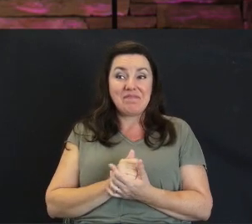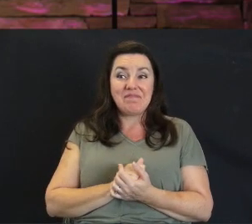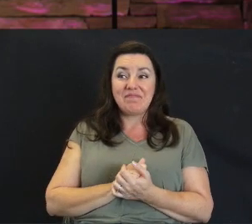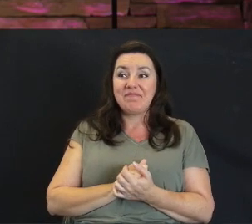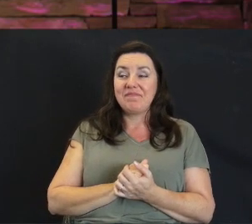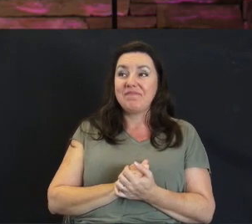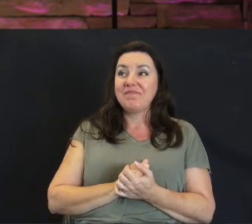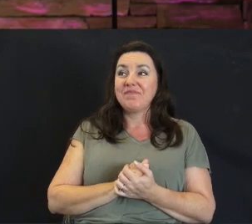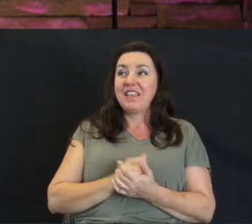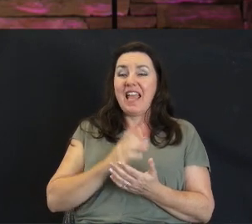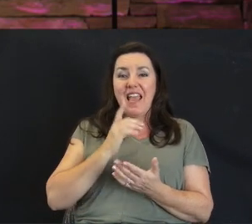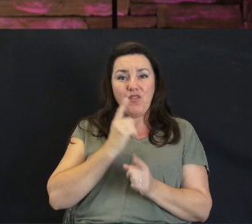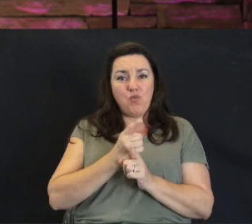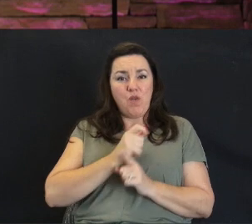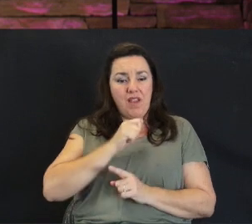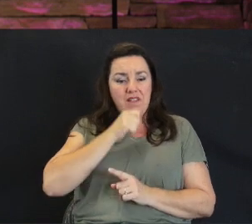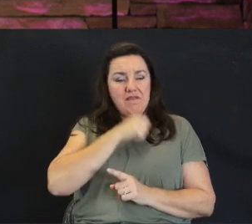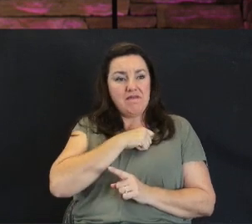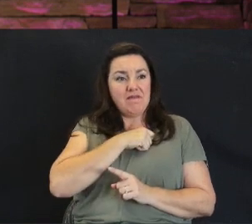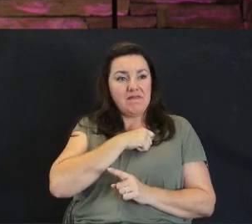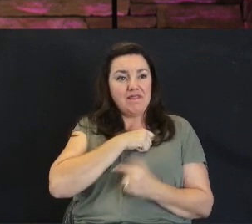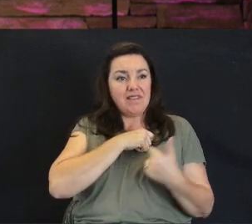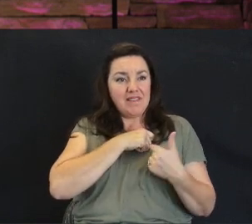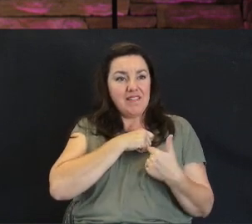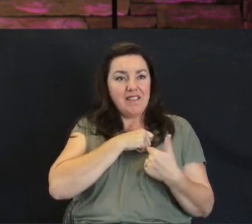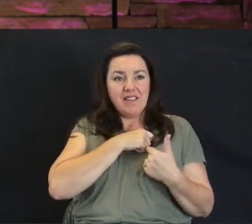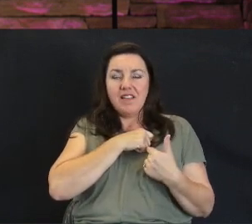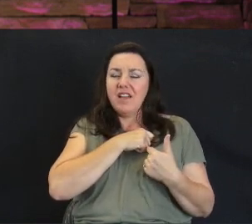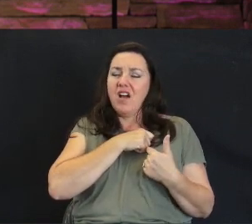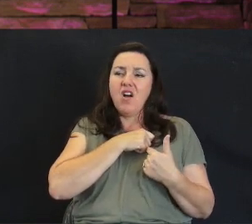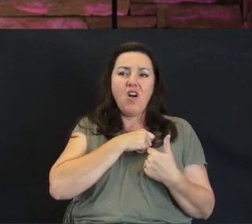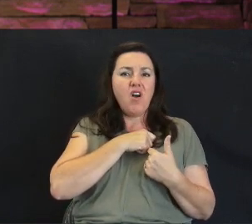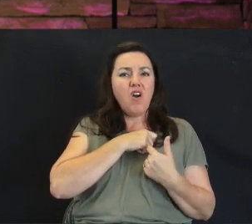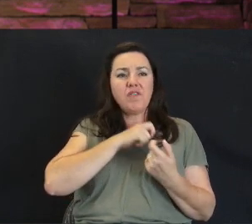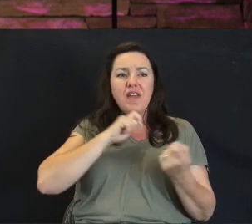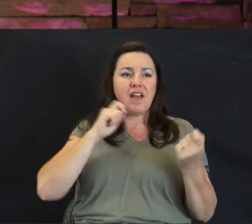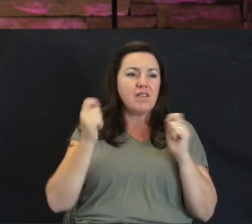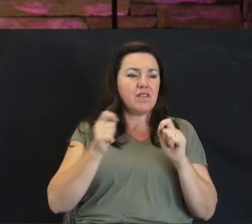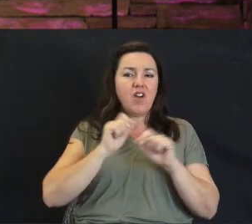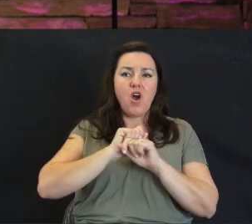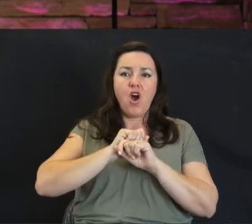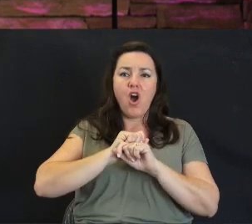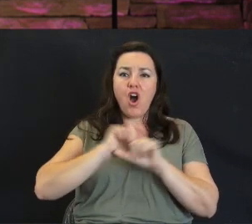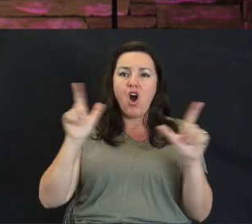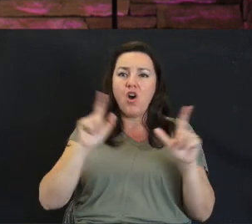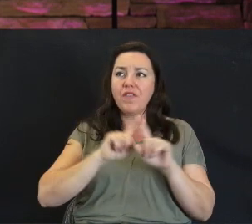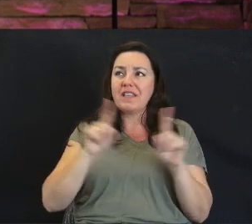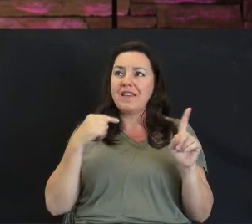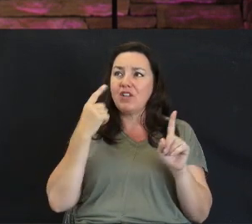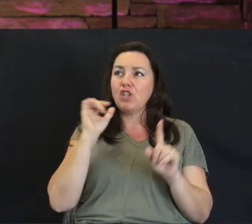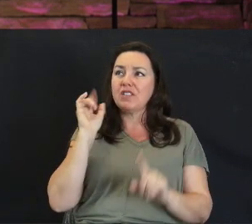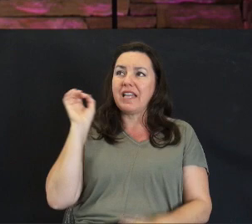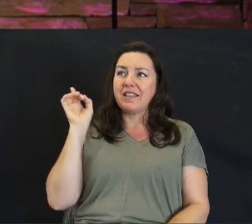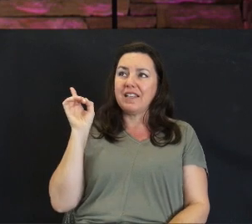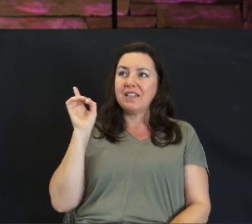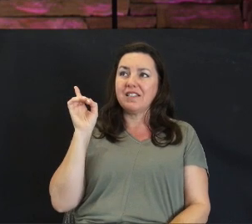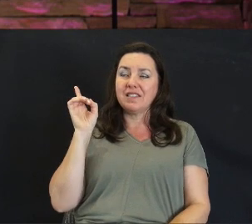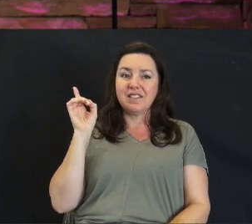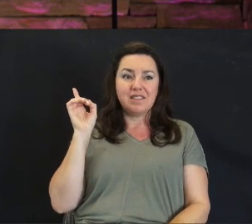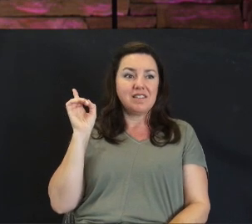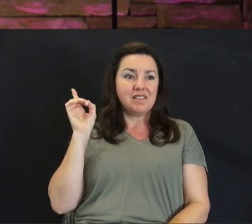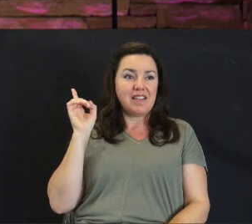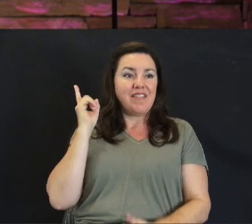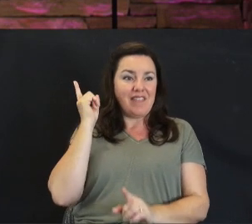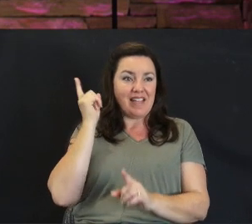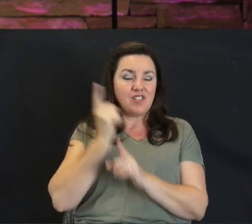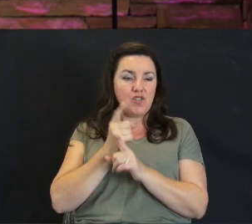And the right disposition That will make all the difference in the world Looks like this You want to know what